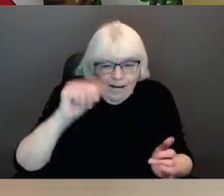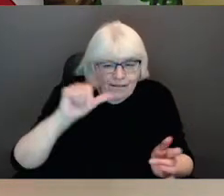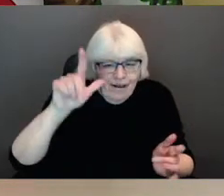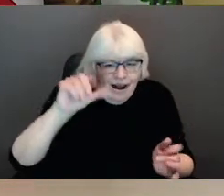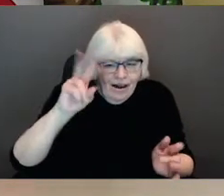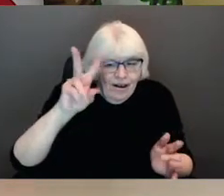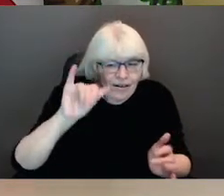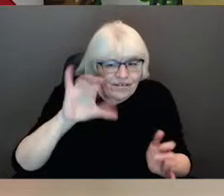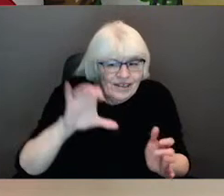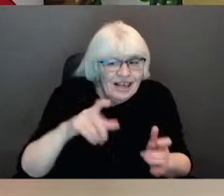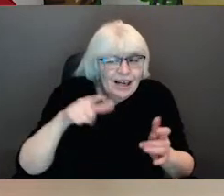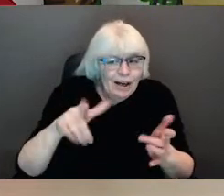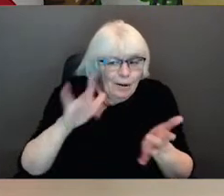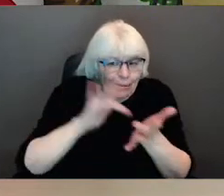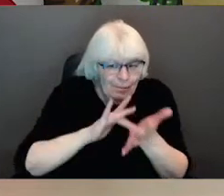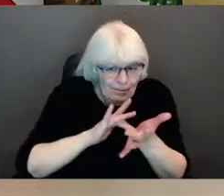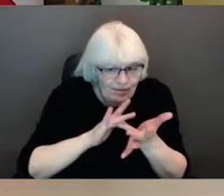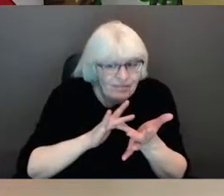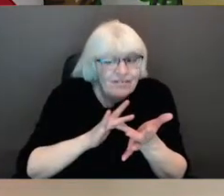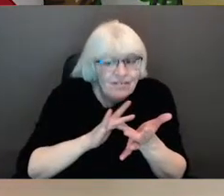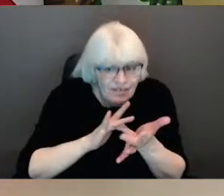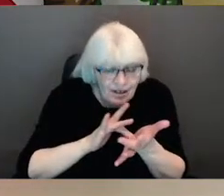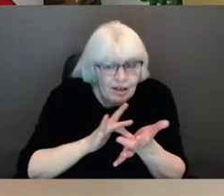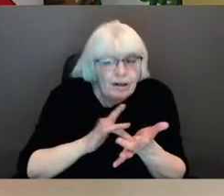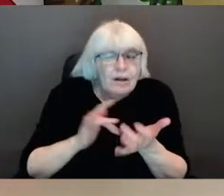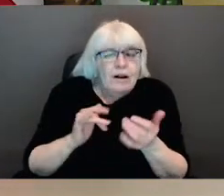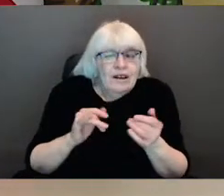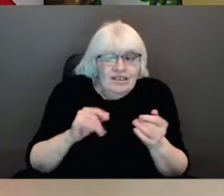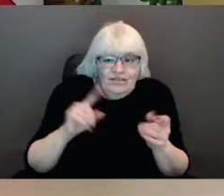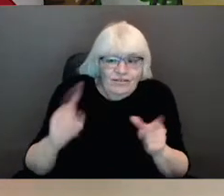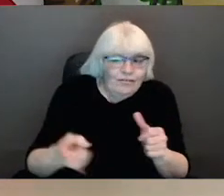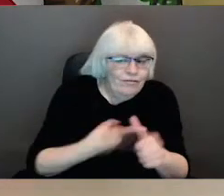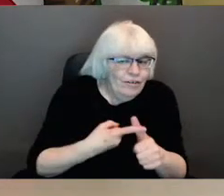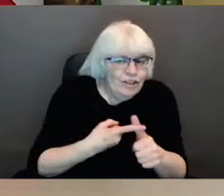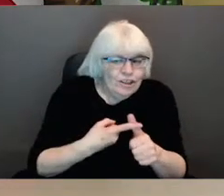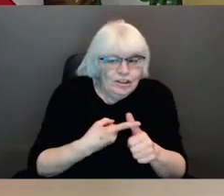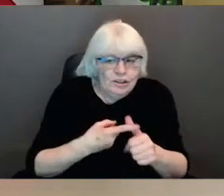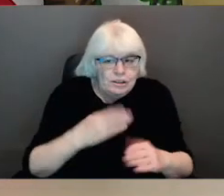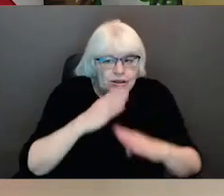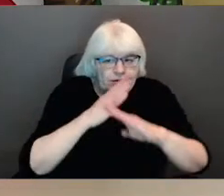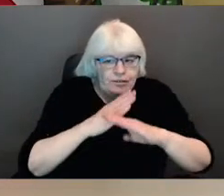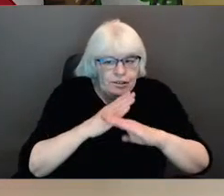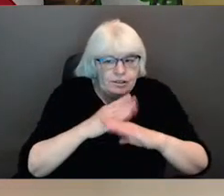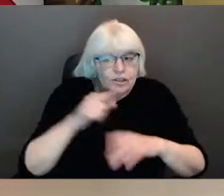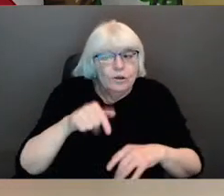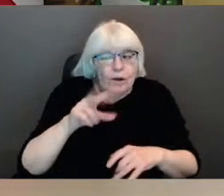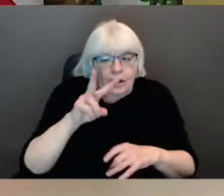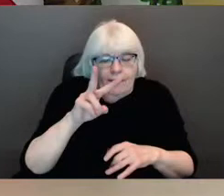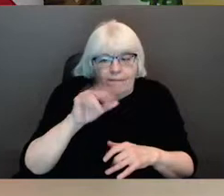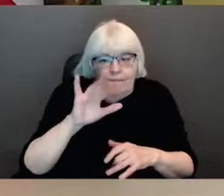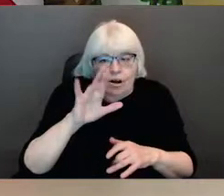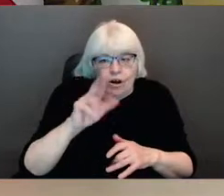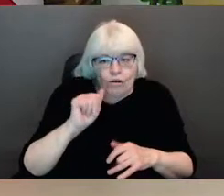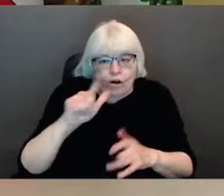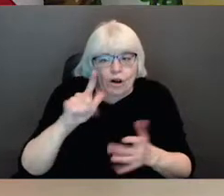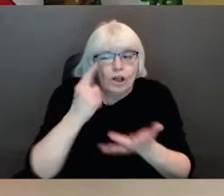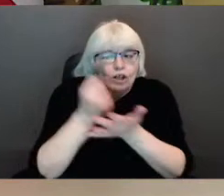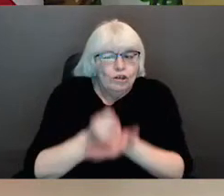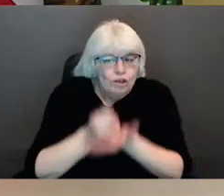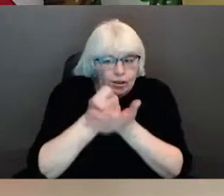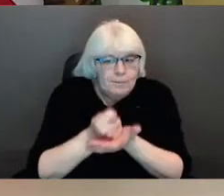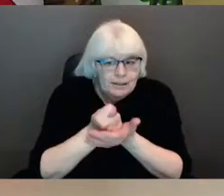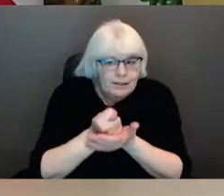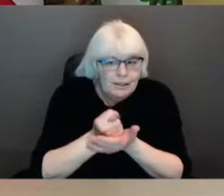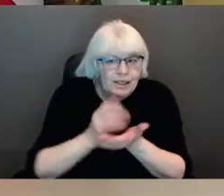for COVID-19. In partnership with physicians and community pharmacists, a process has been developed to ensure